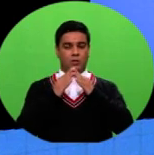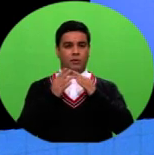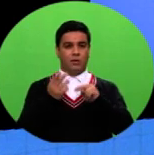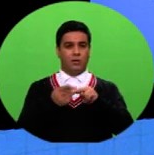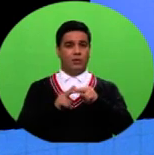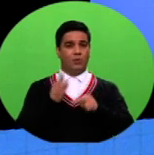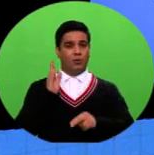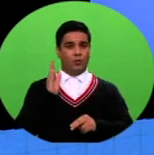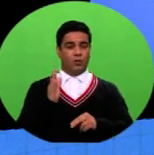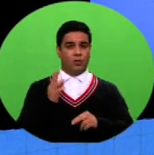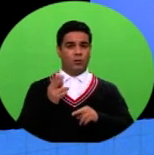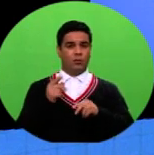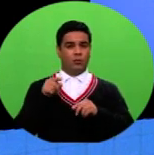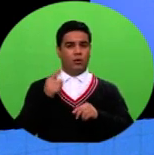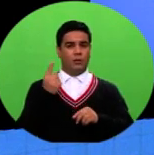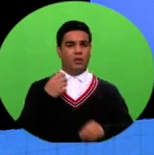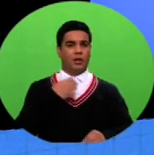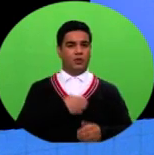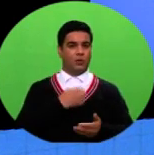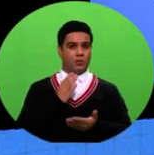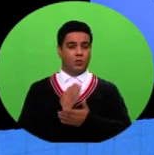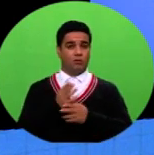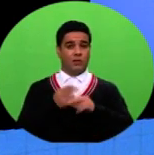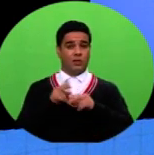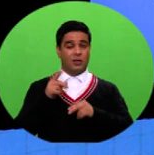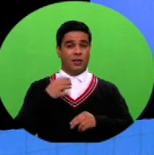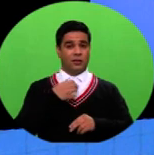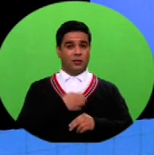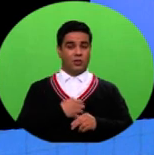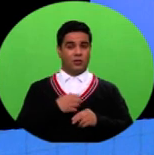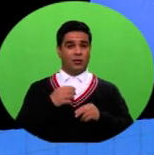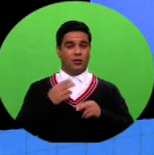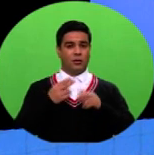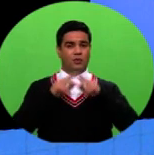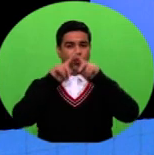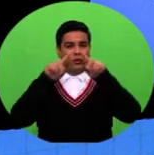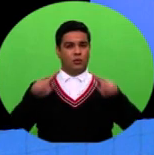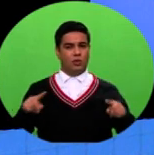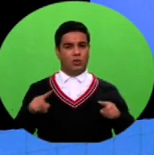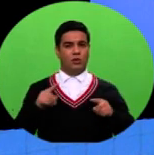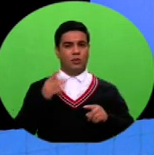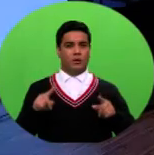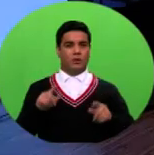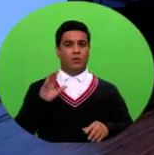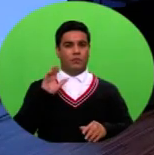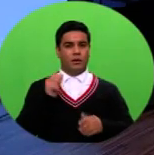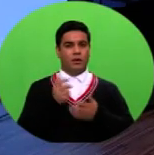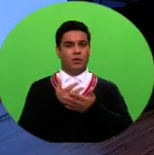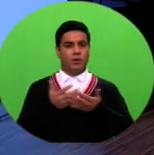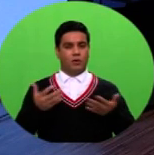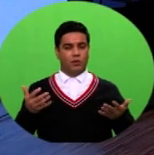bo'lib, uning bitta asosi bo'ladi va shu asoslar 3 burchak, 4 burchak, 5 burchak va